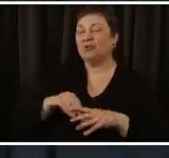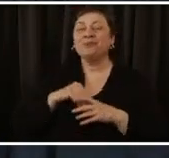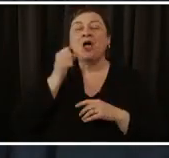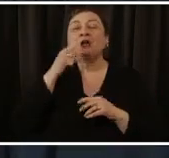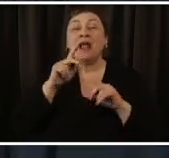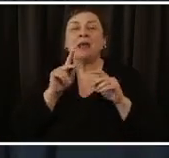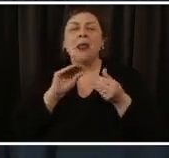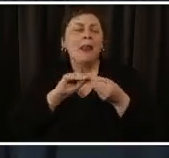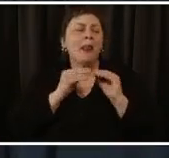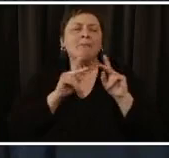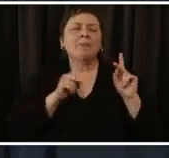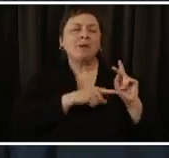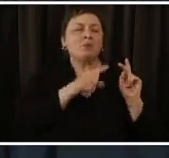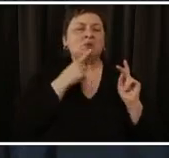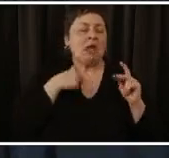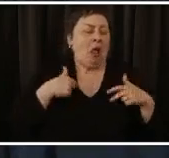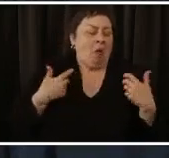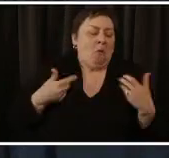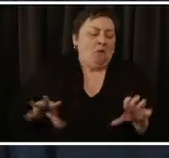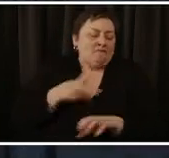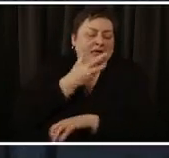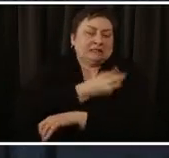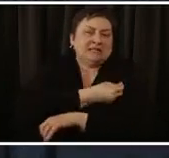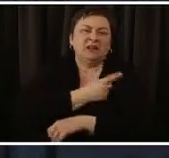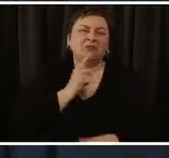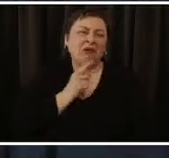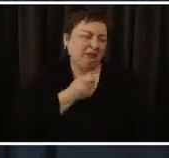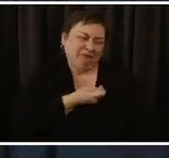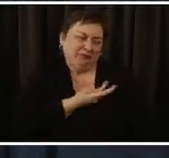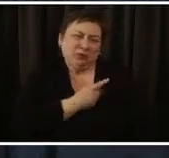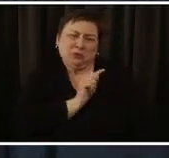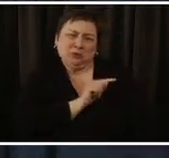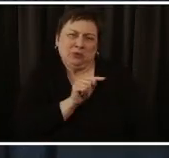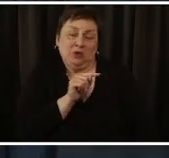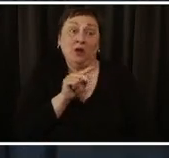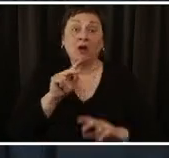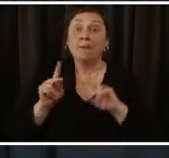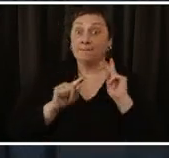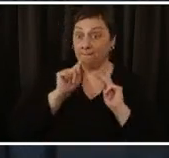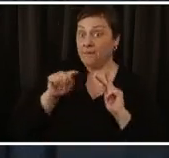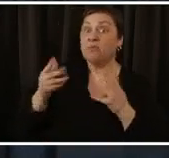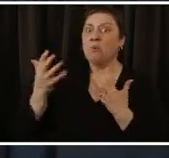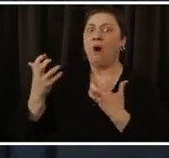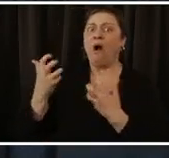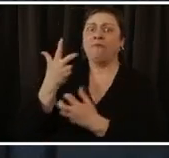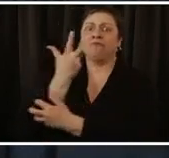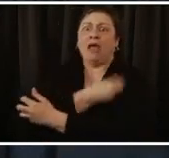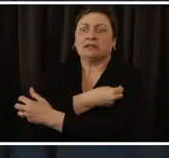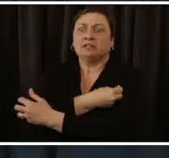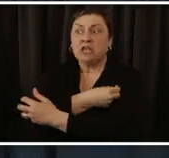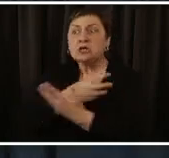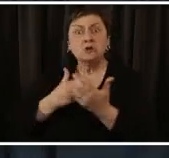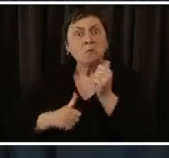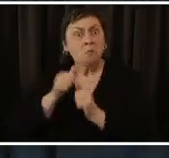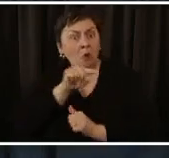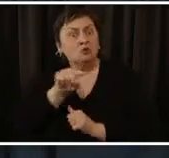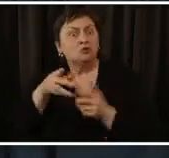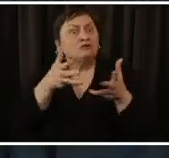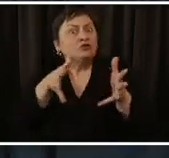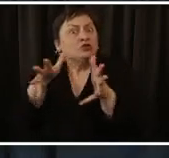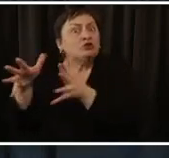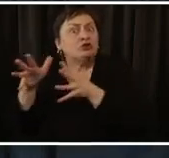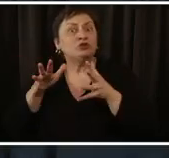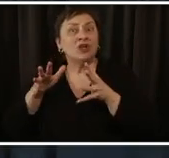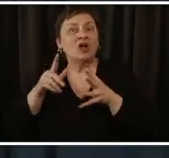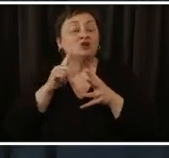small. The number of people who aggressively desire the vaccine has largely been reached. So what you're left with is a lot of